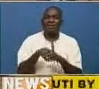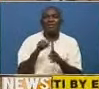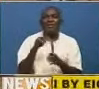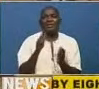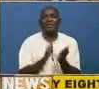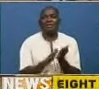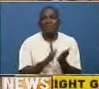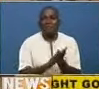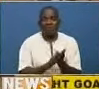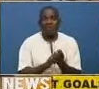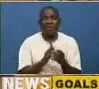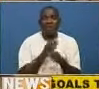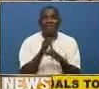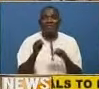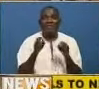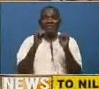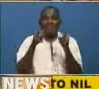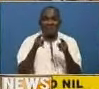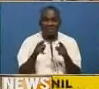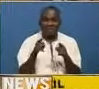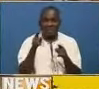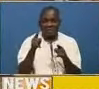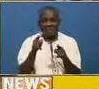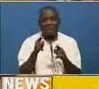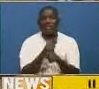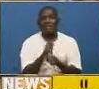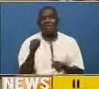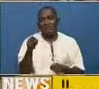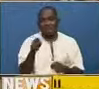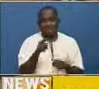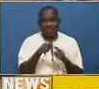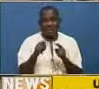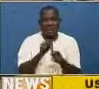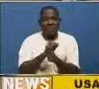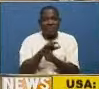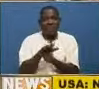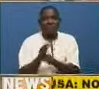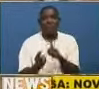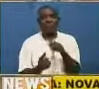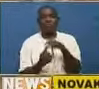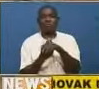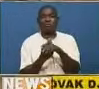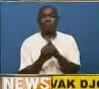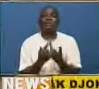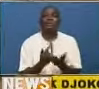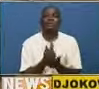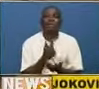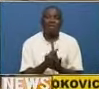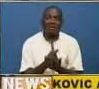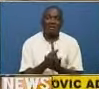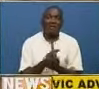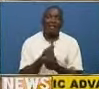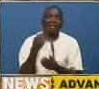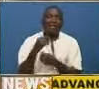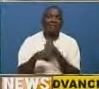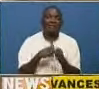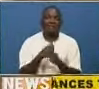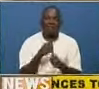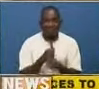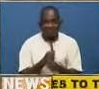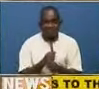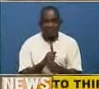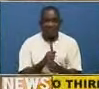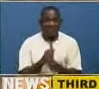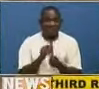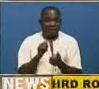The free basic education was her savior, but COVID-19 hit the country in March 2020,